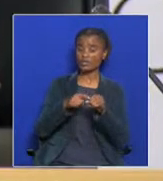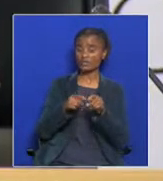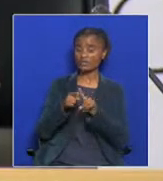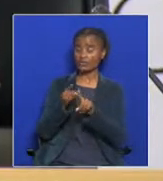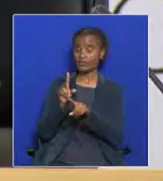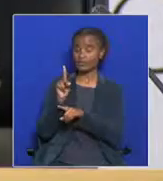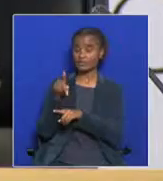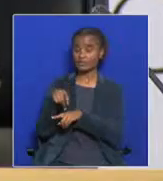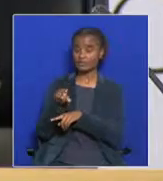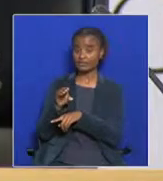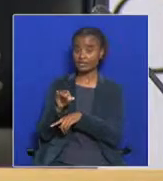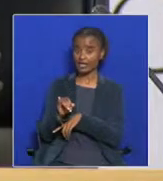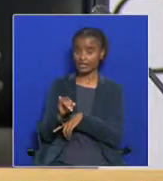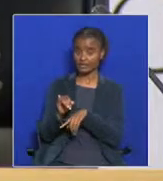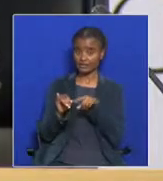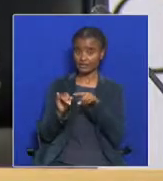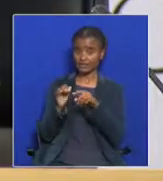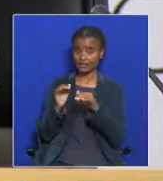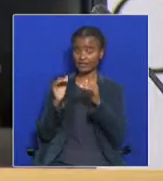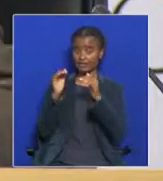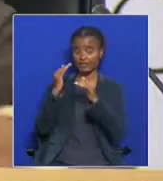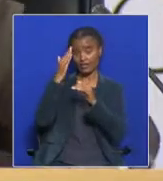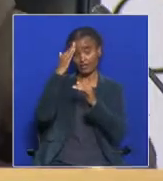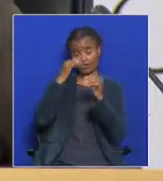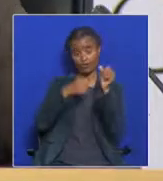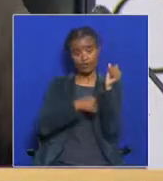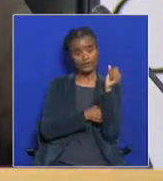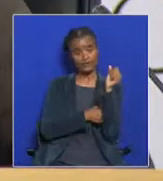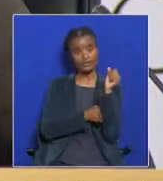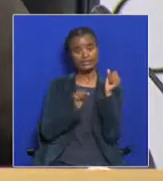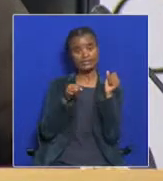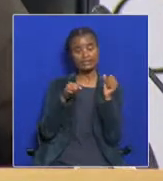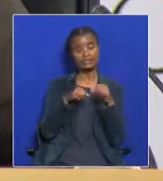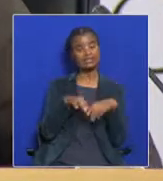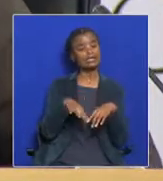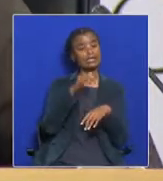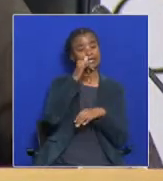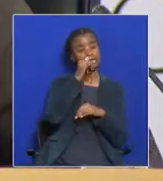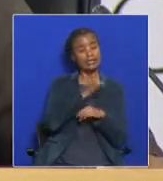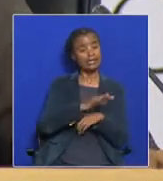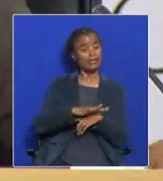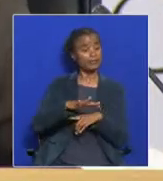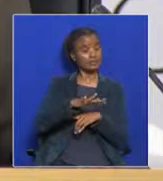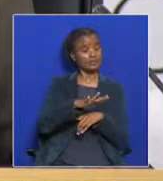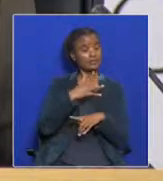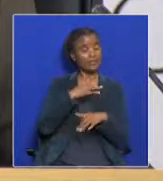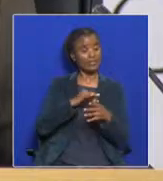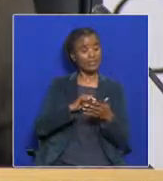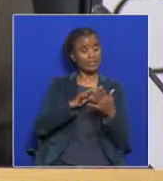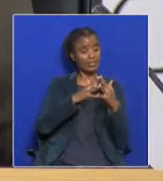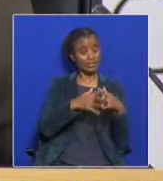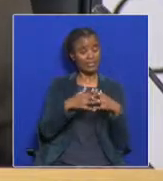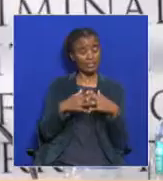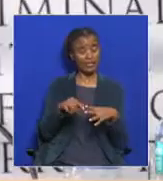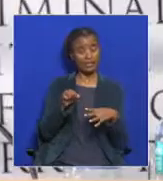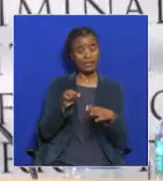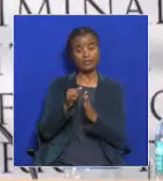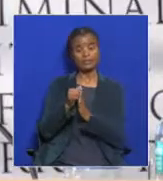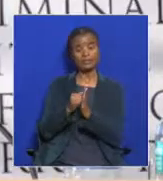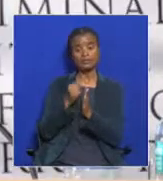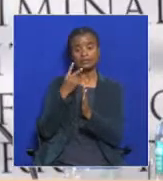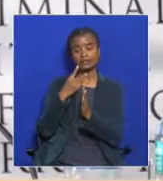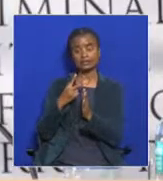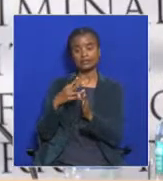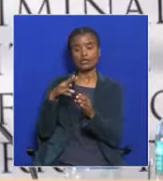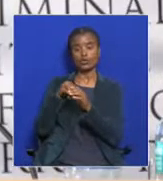this quality. I may have messed up my crime scene, but if you look at my statements, I try and put some content into my